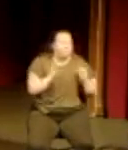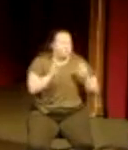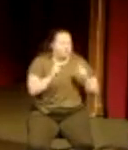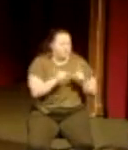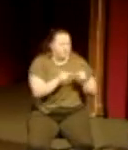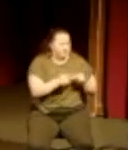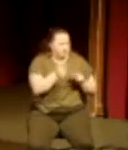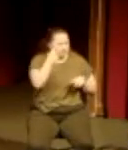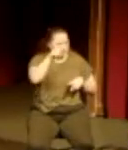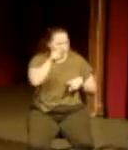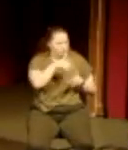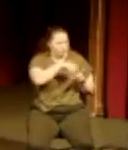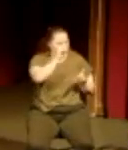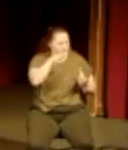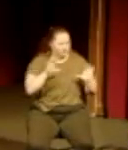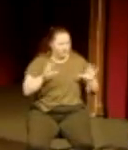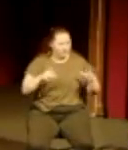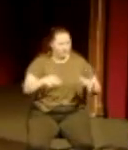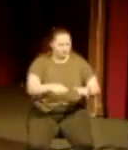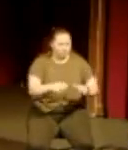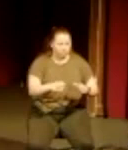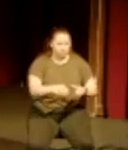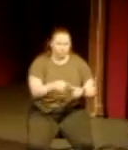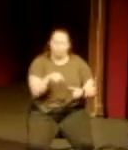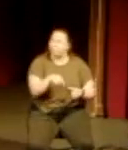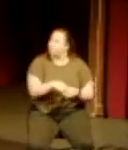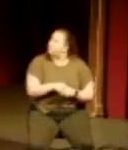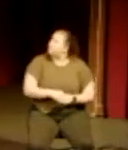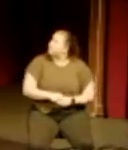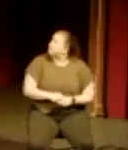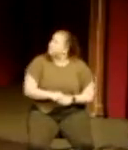students. This is the thoroughfare going to,